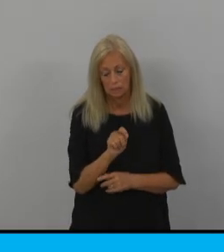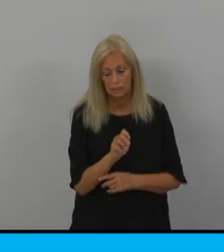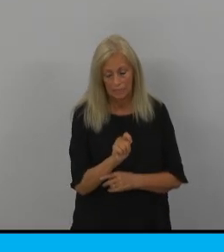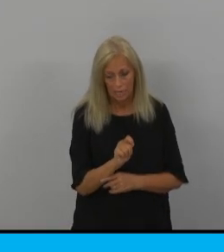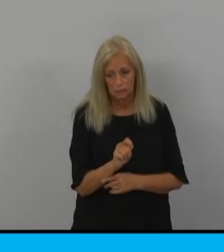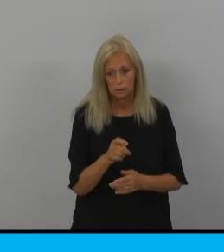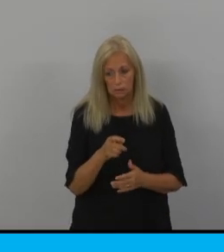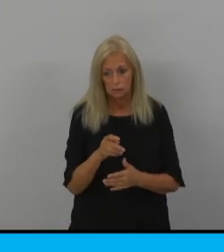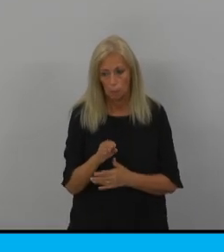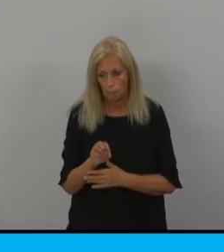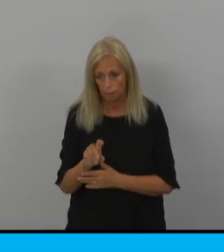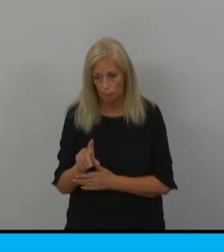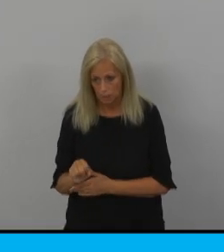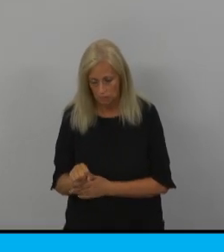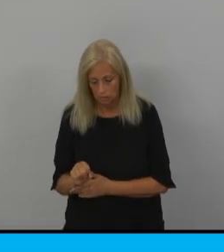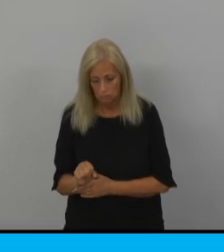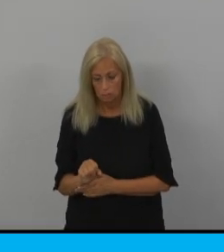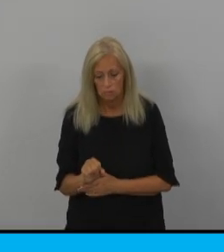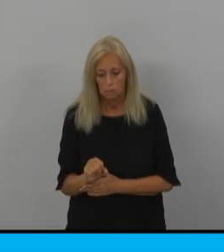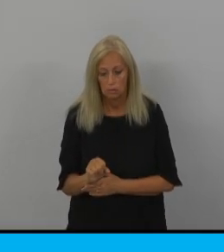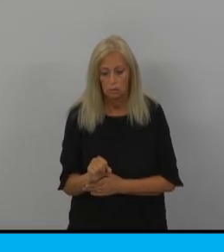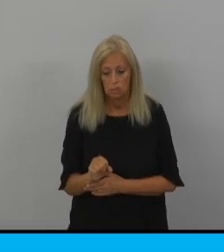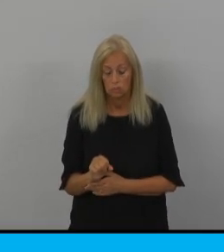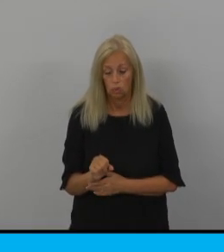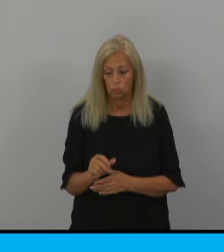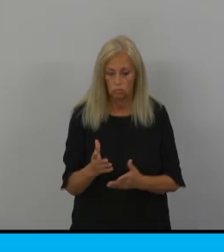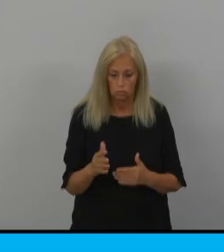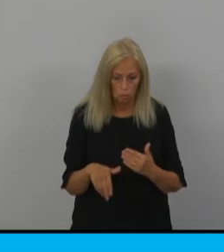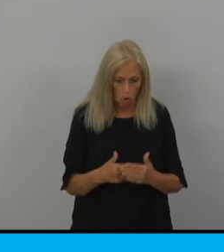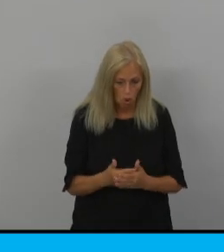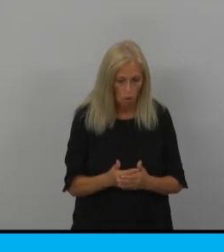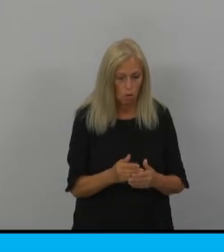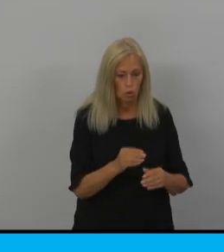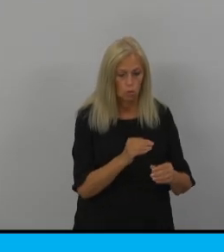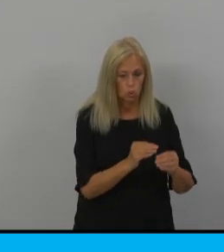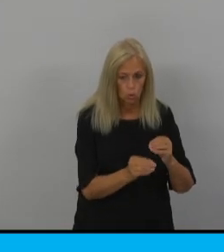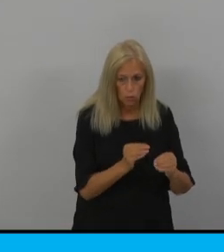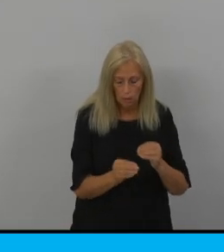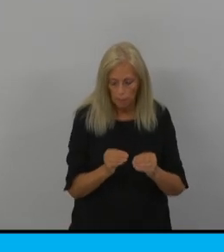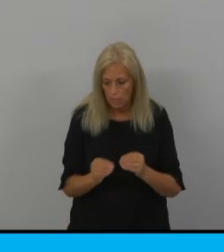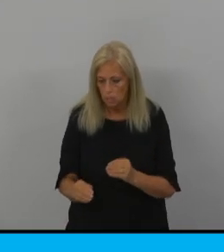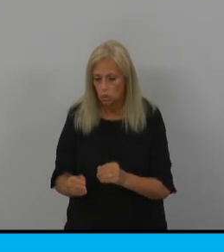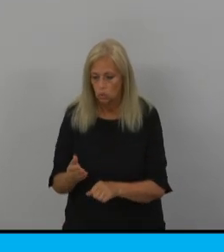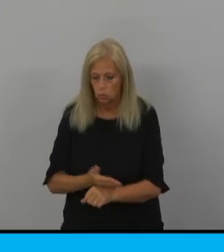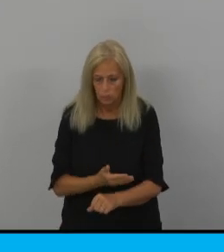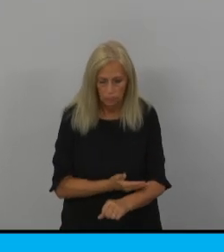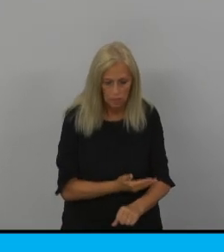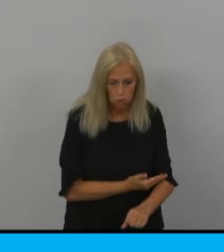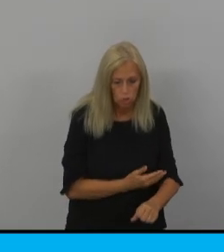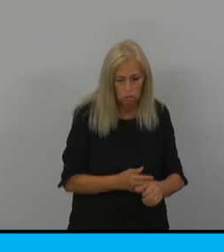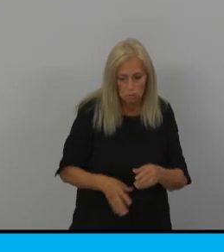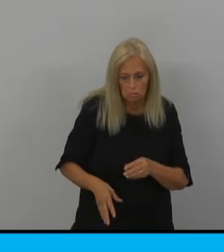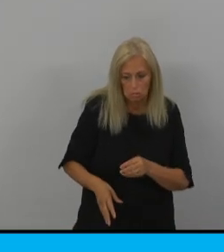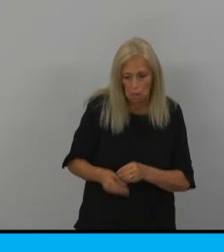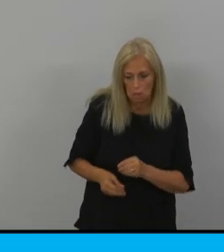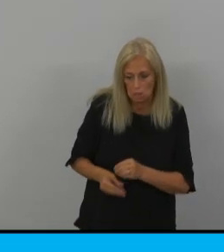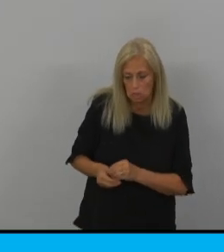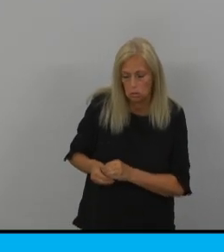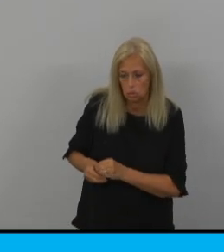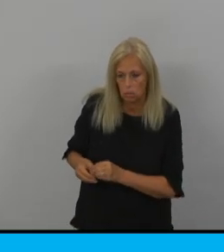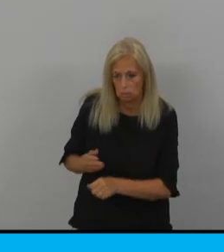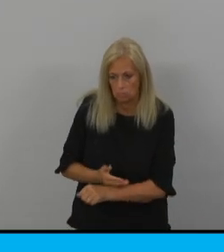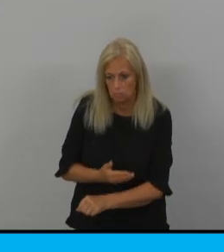So all of the repairs or the renovations and additions that we did